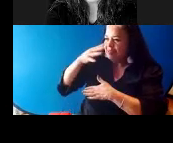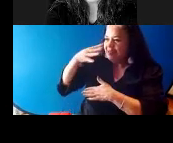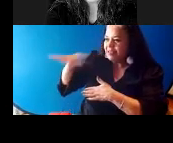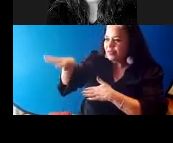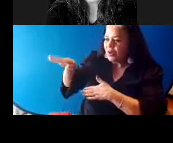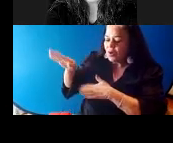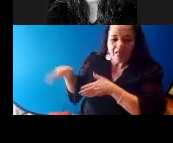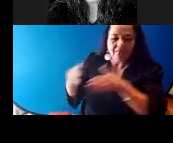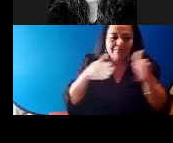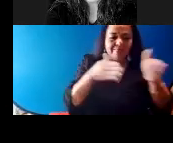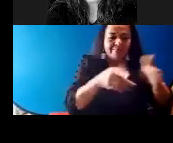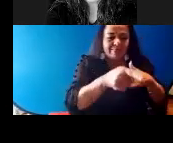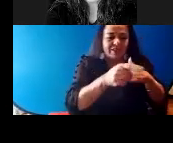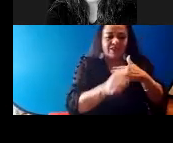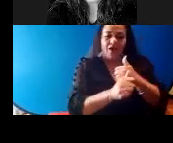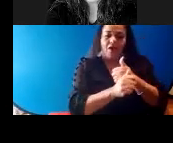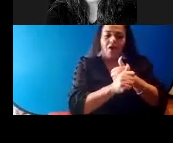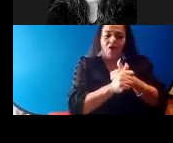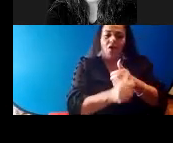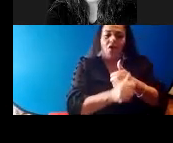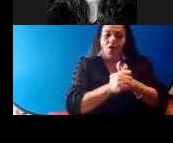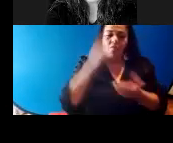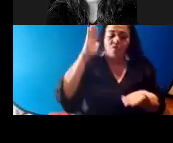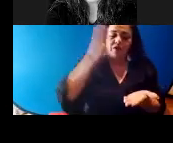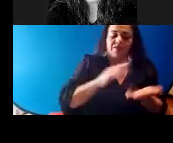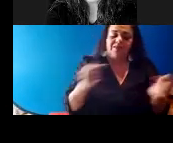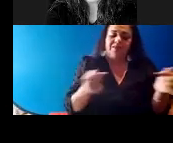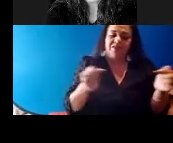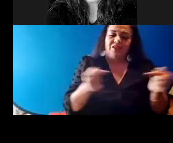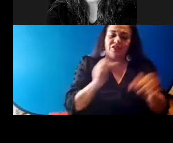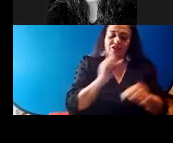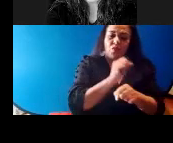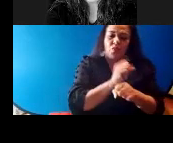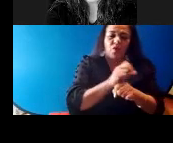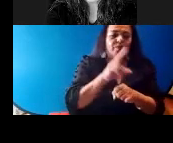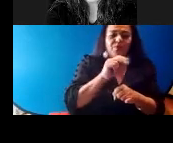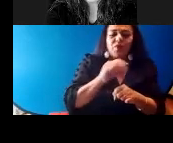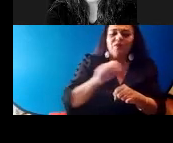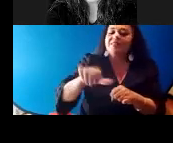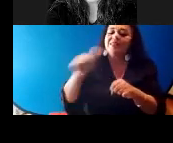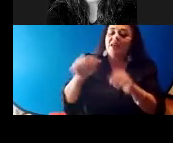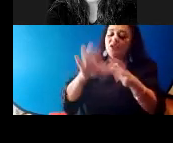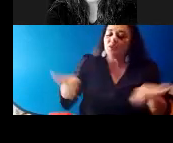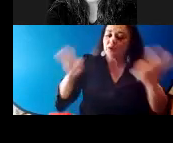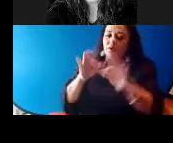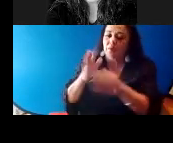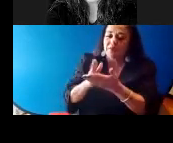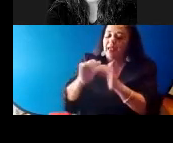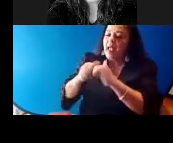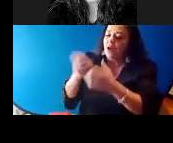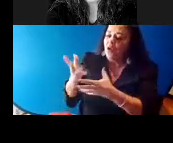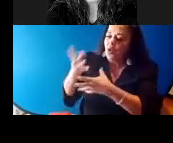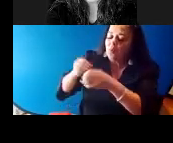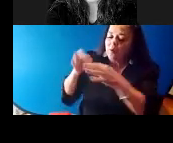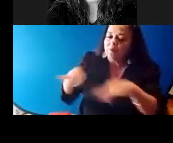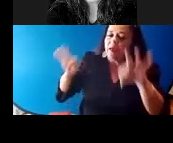way we work, it is to incorporate these other critical pieces, right? How do you incorporate values? What is it to